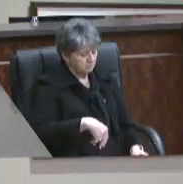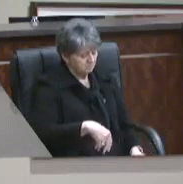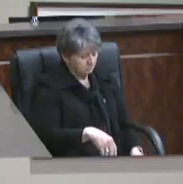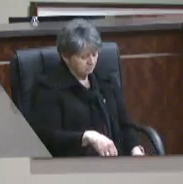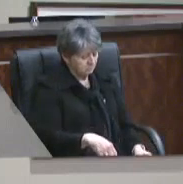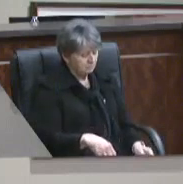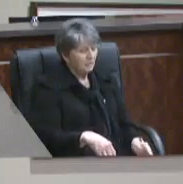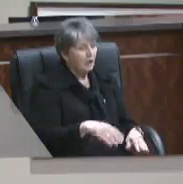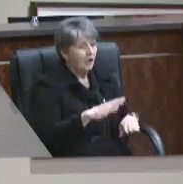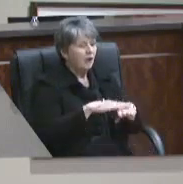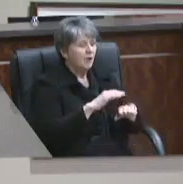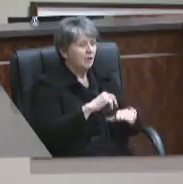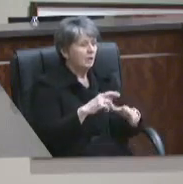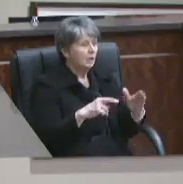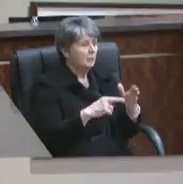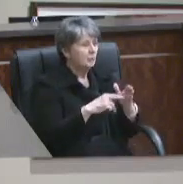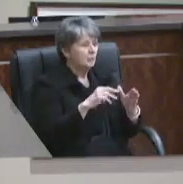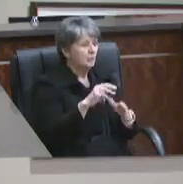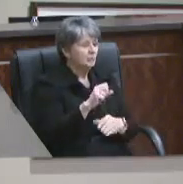Ms. Rao, would you please call the roll?